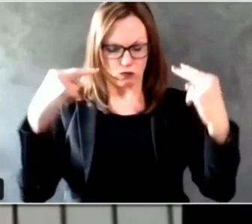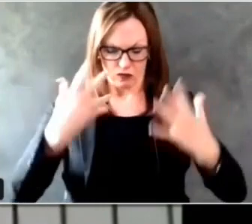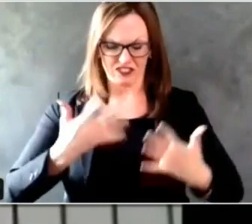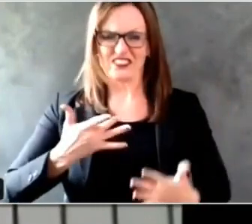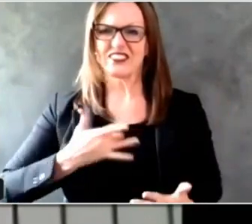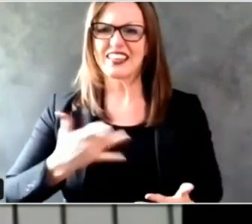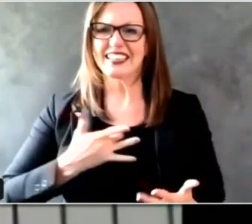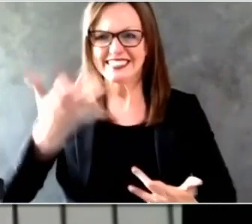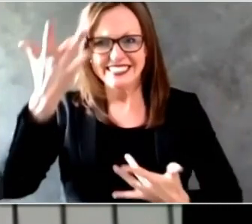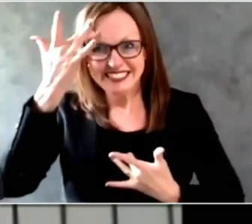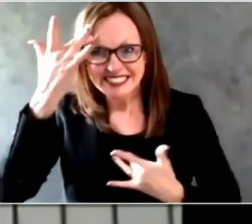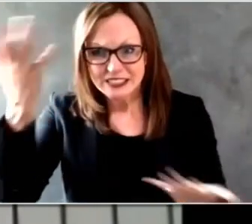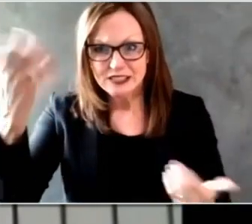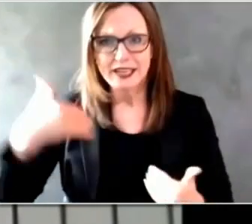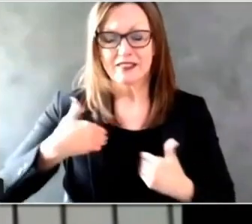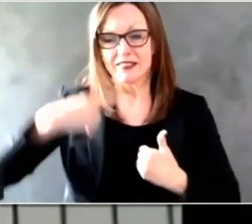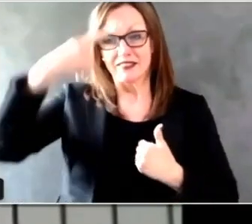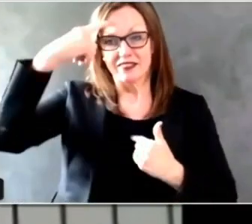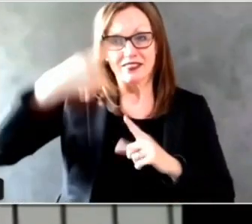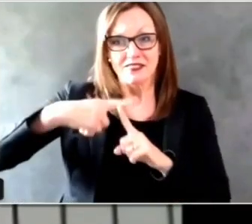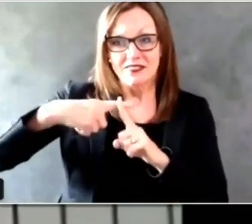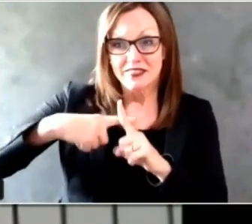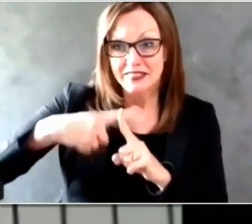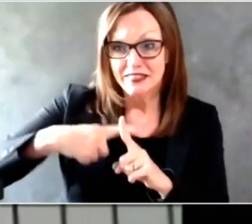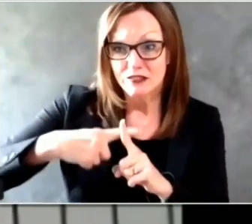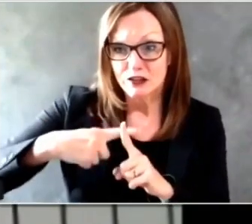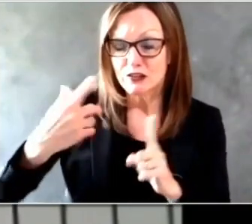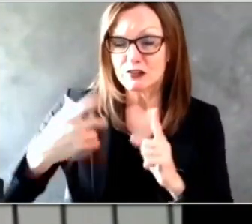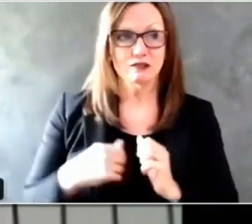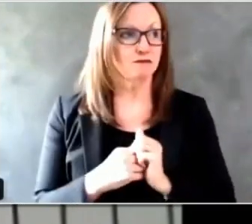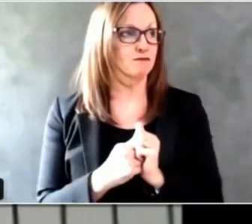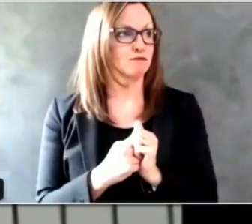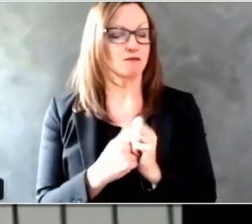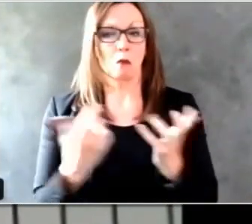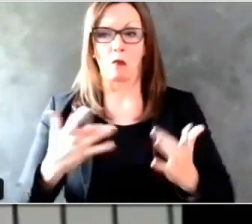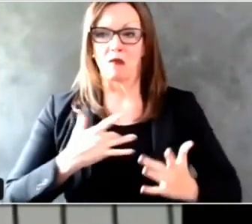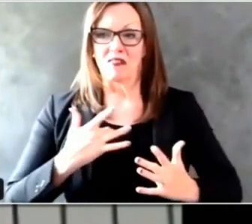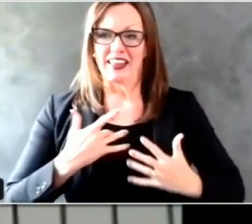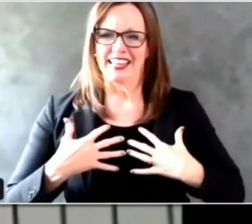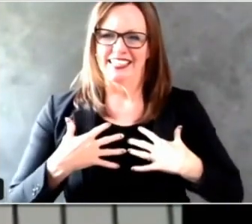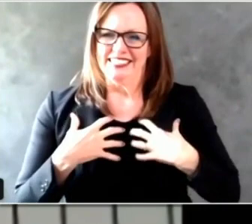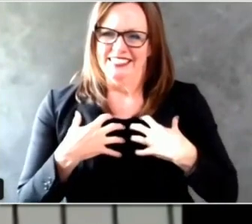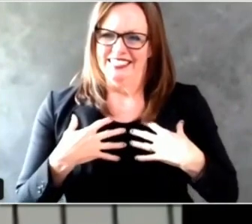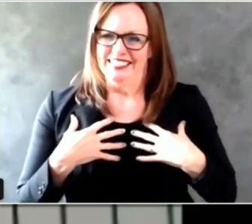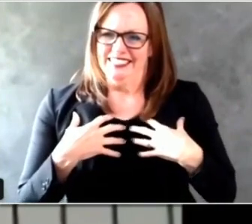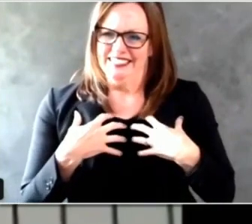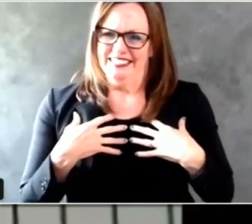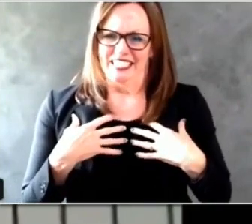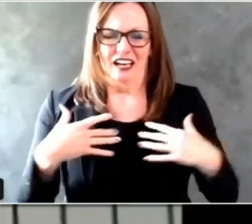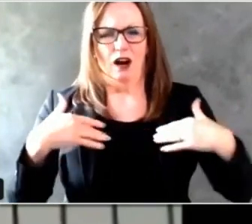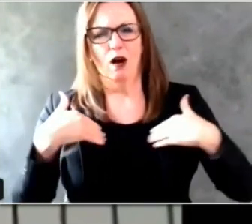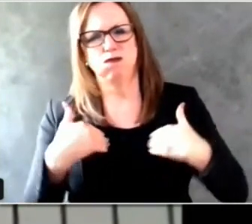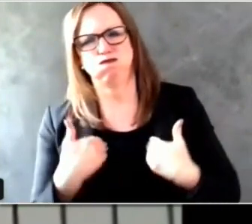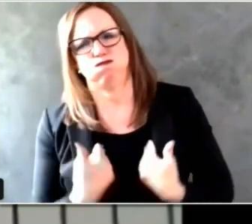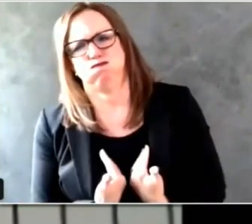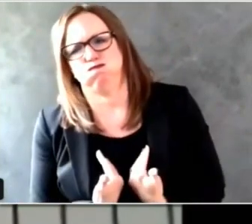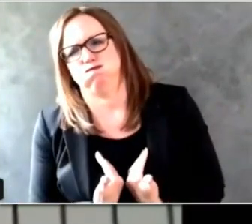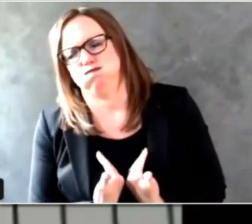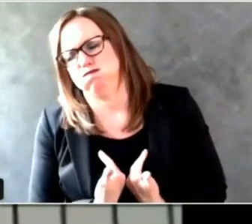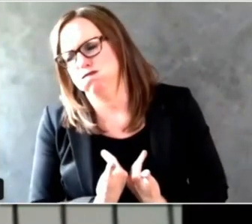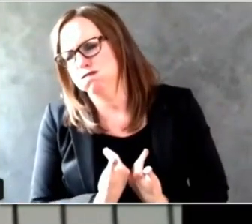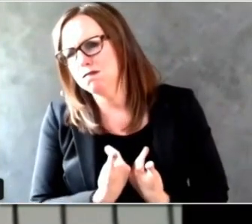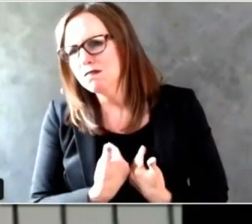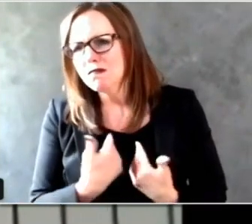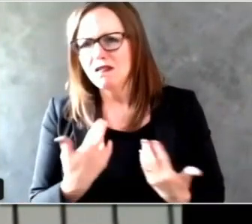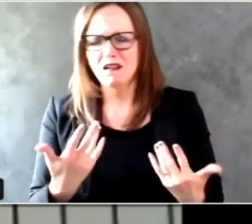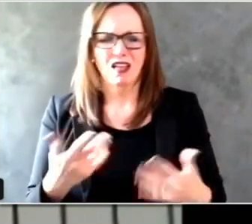most common symptoms, some people also experience fatigue, nausea, vomiting, diarrhea, or abdominal pain. Again,